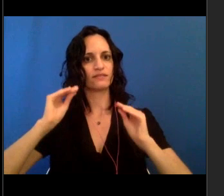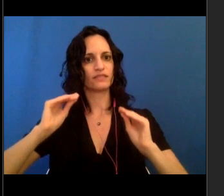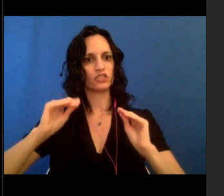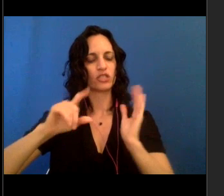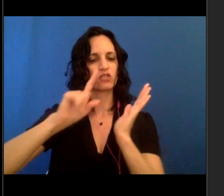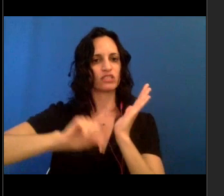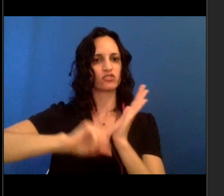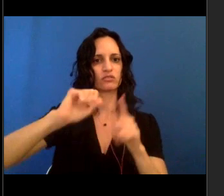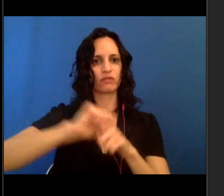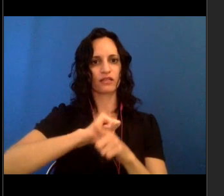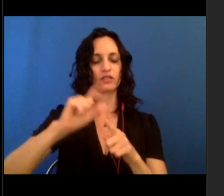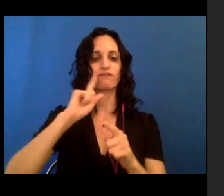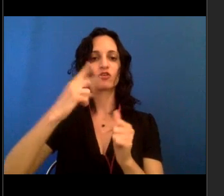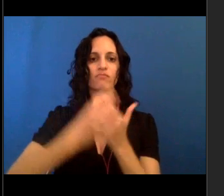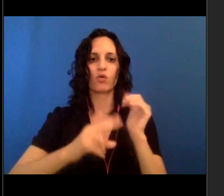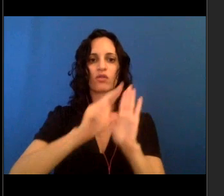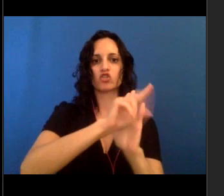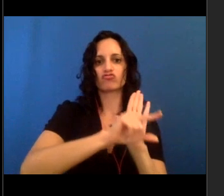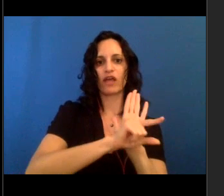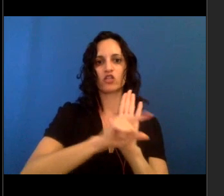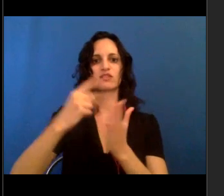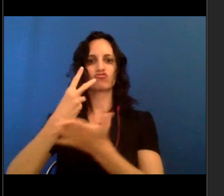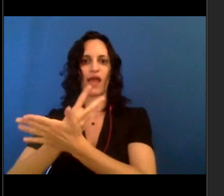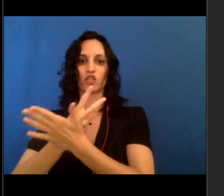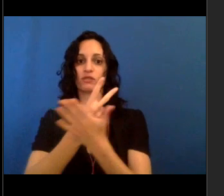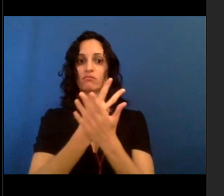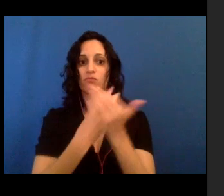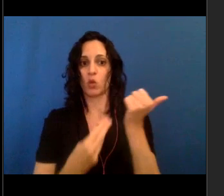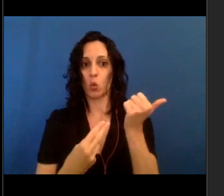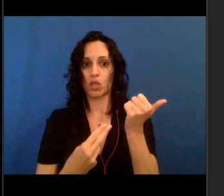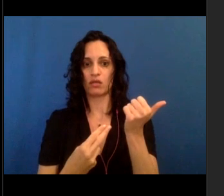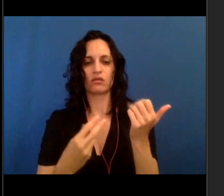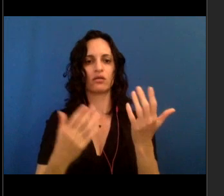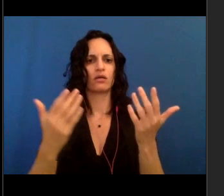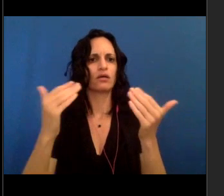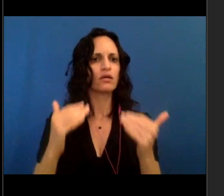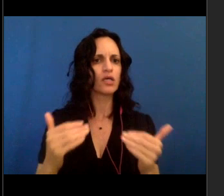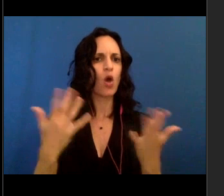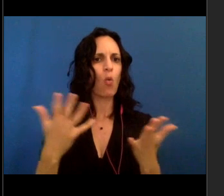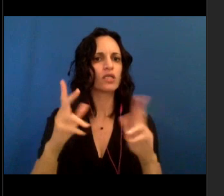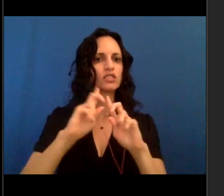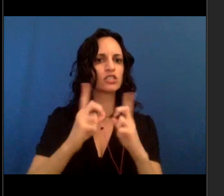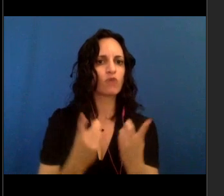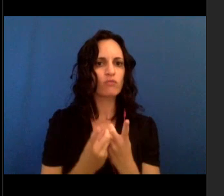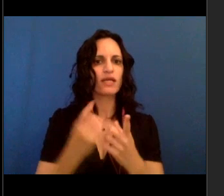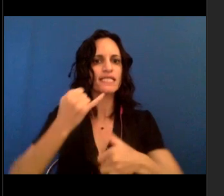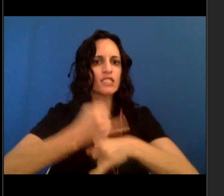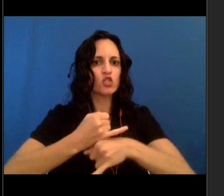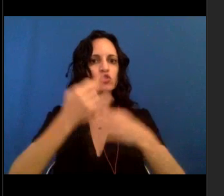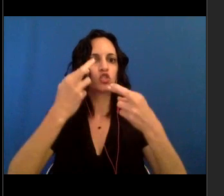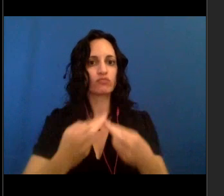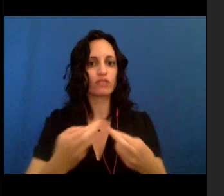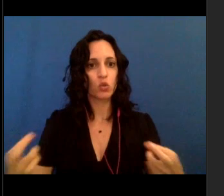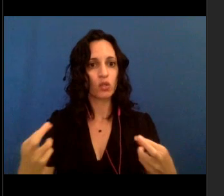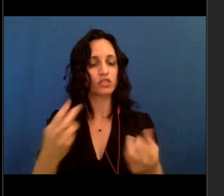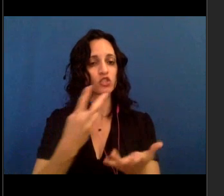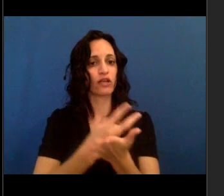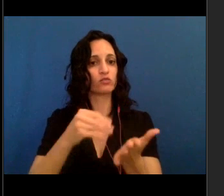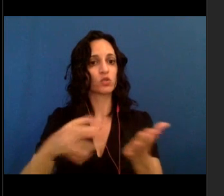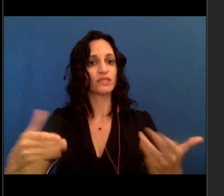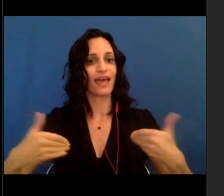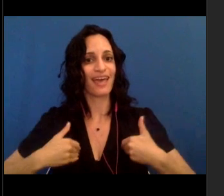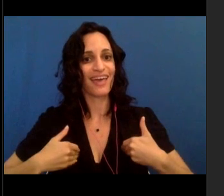undergraduate and graduate courses? What departmental or institutional resources do graduate students have for pedagogical training? And what